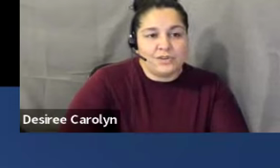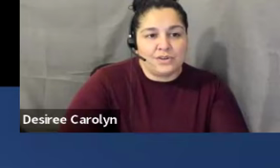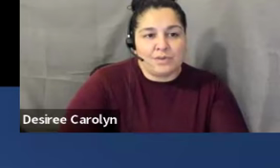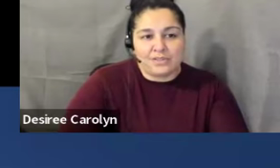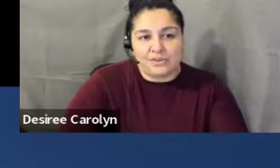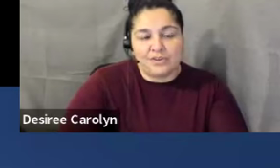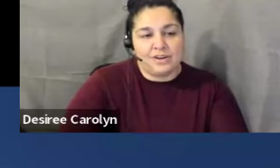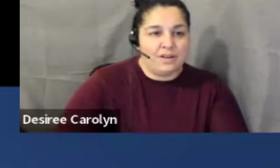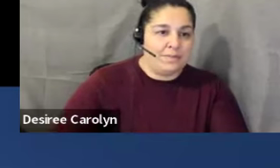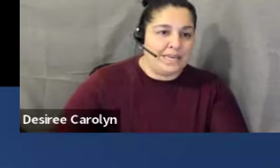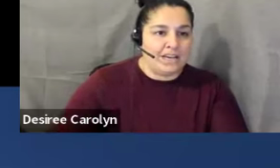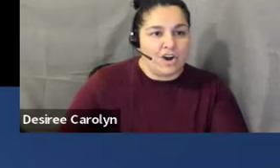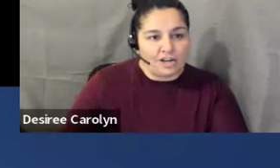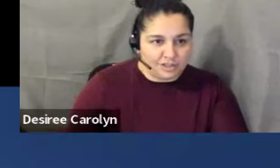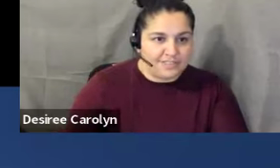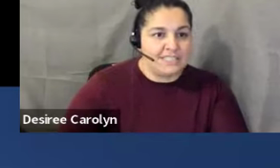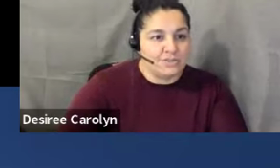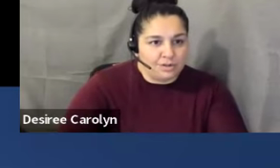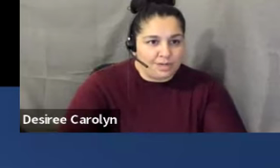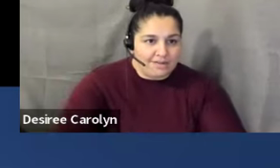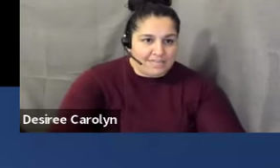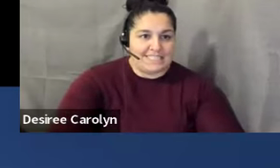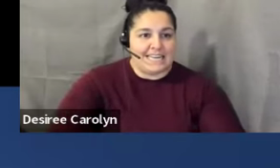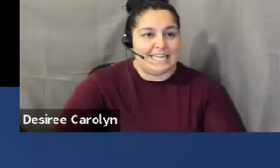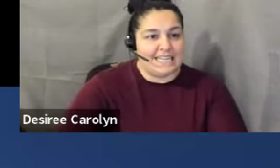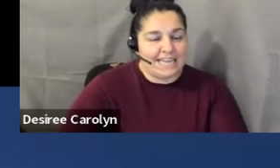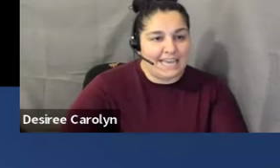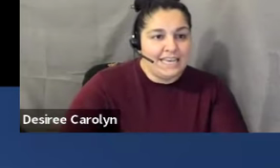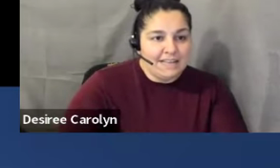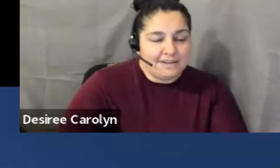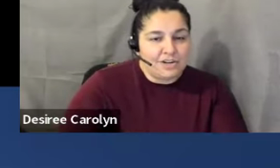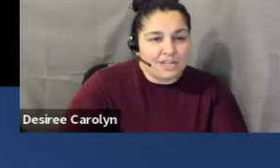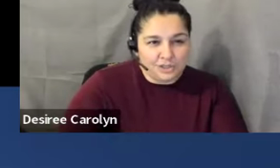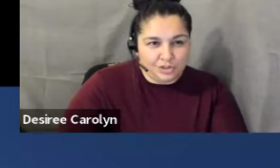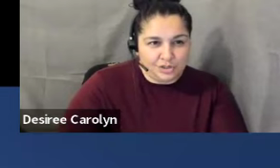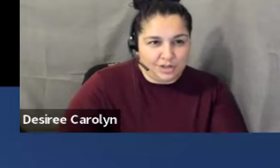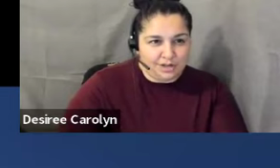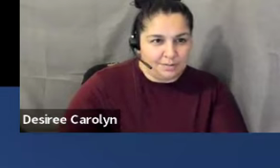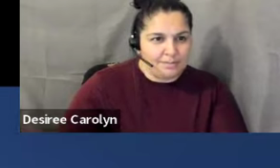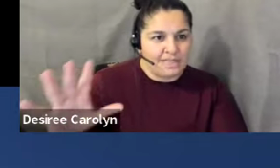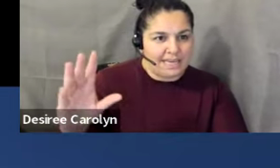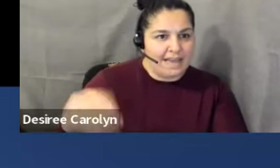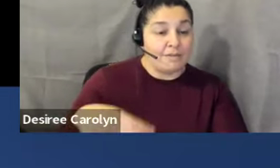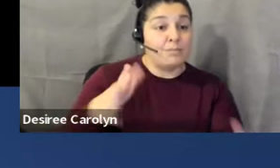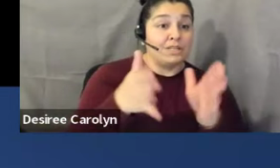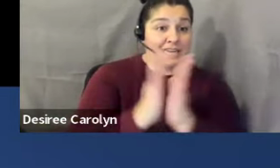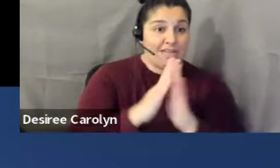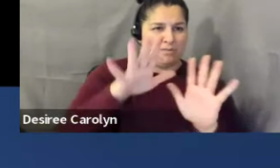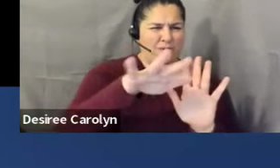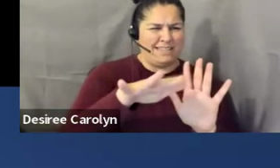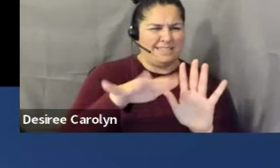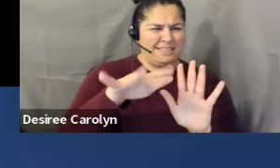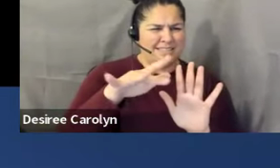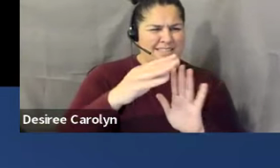you know, for whether or not it be cart services or whatever it is that they need, they're not too they haven't put down